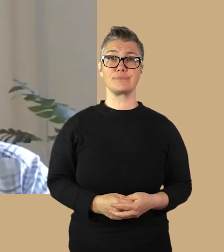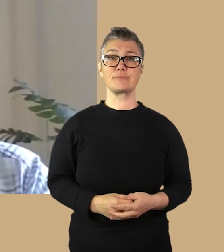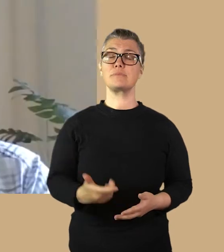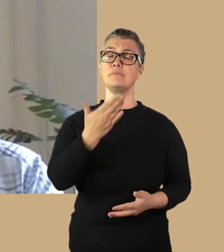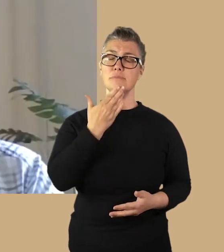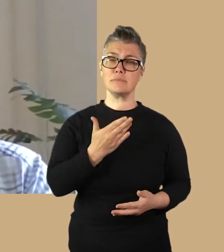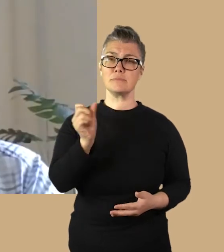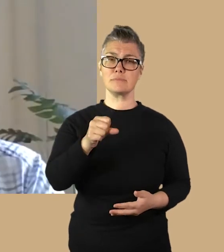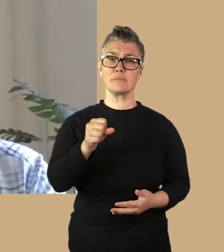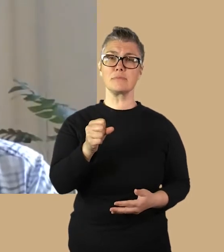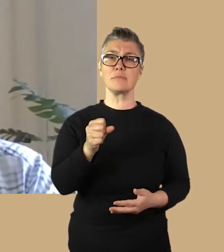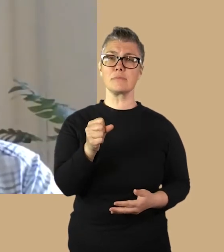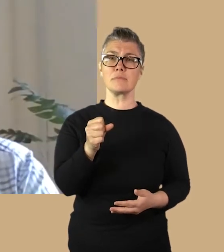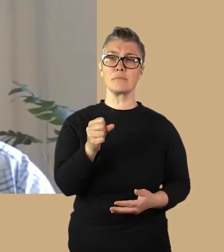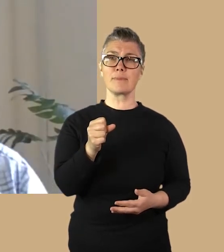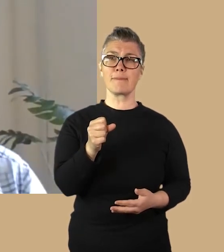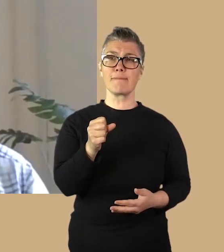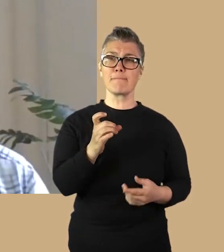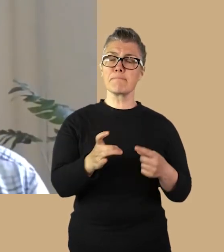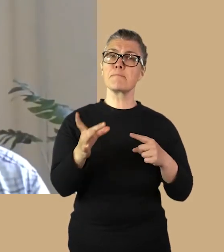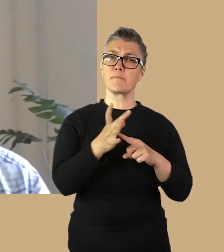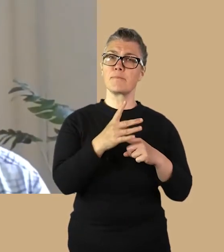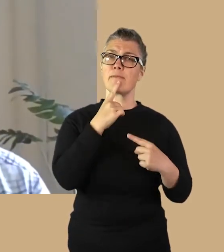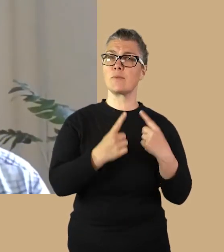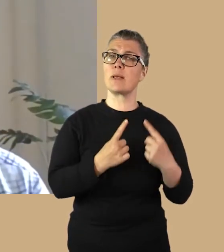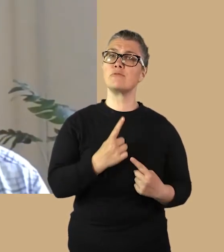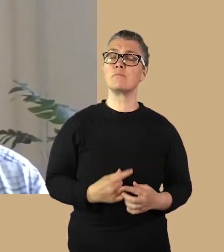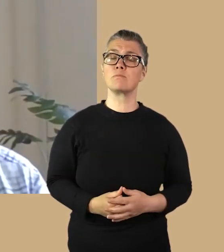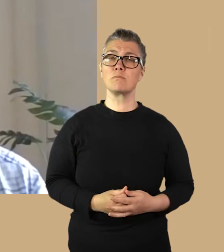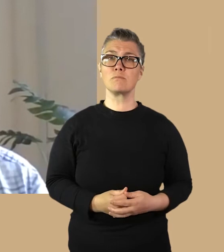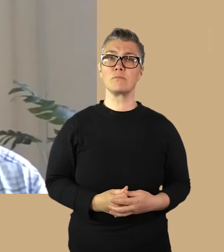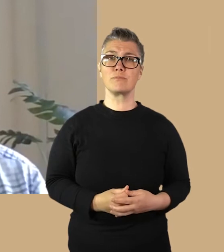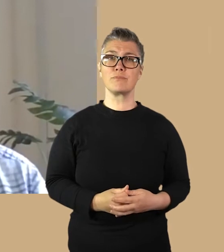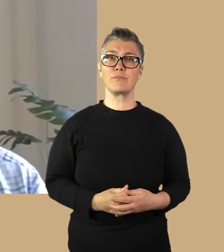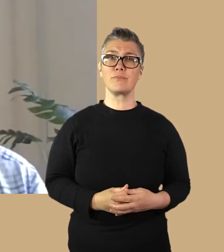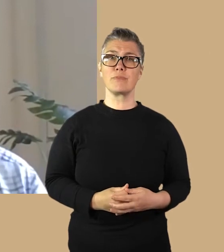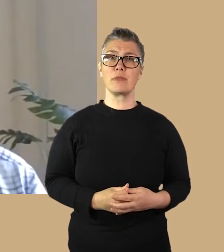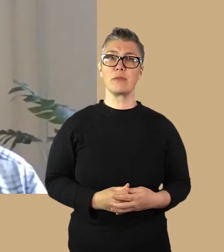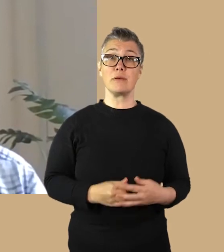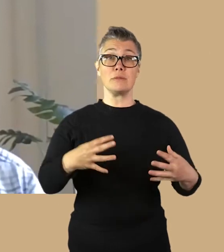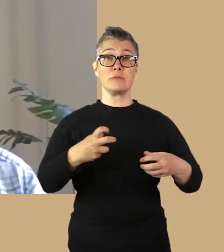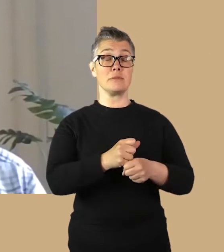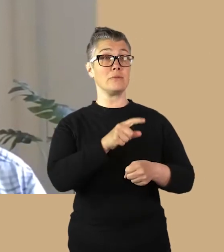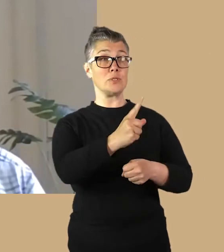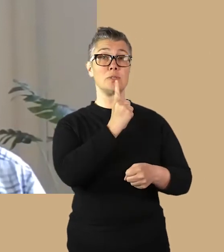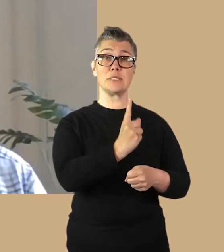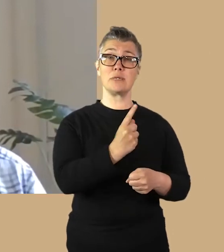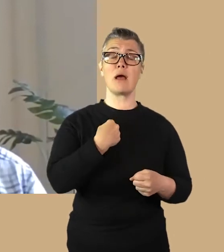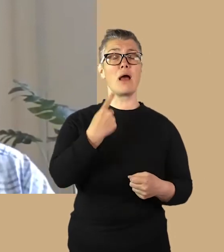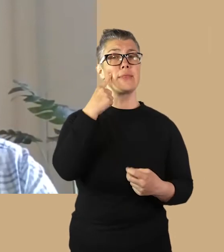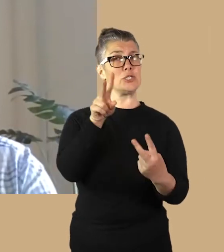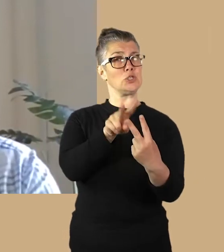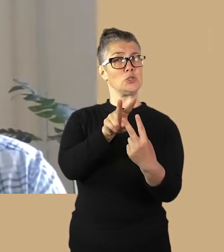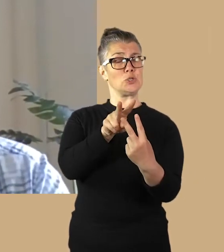Thanks, Cecilio. Very informative information. From what I hear from you, I think